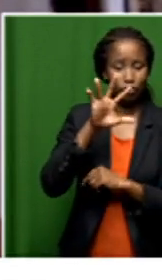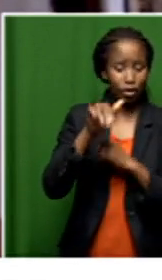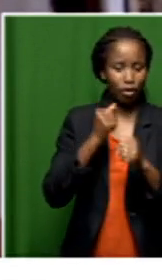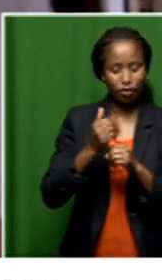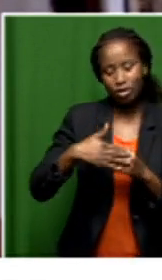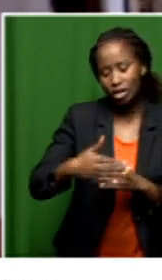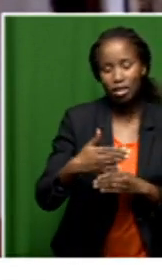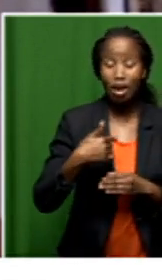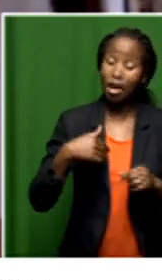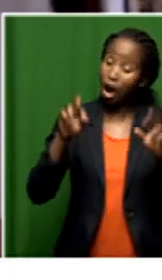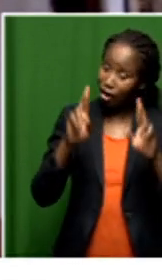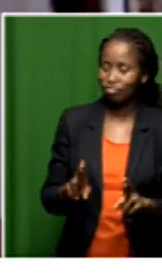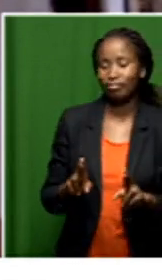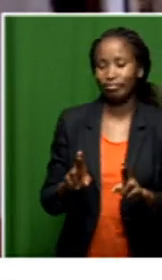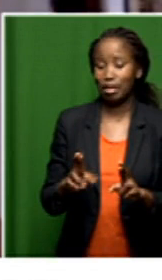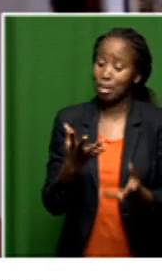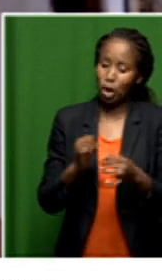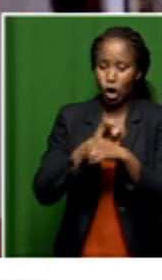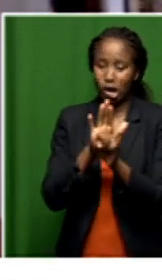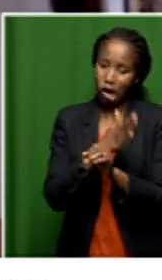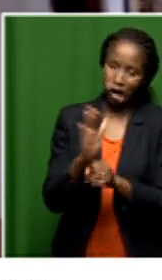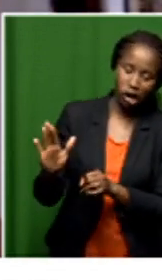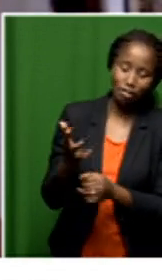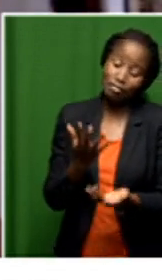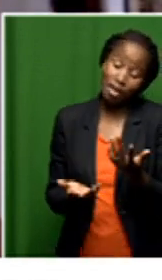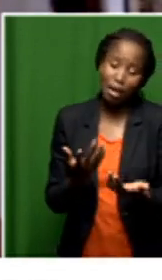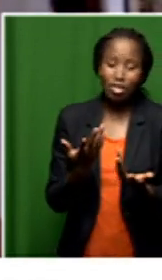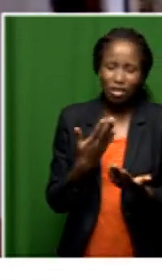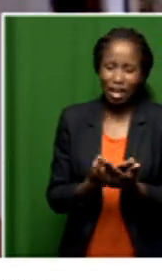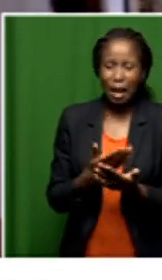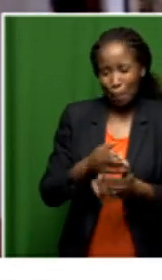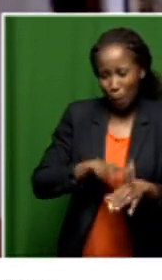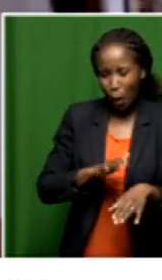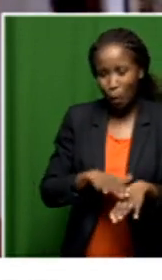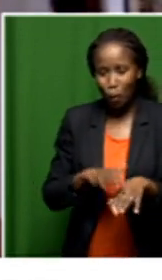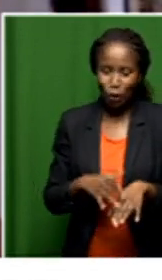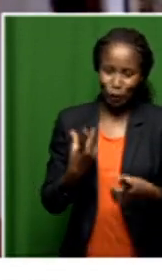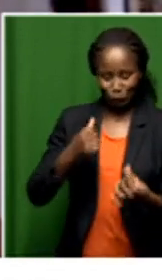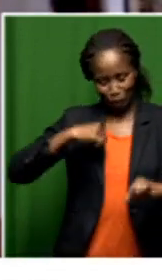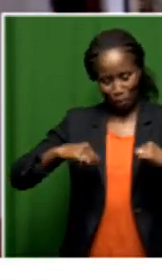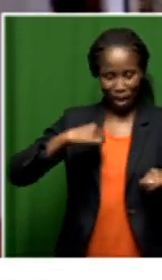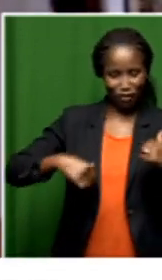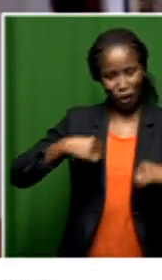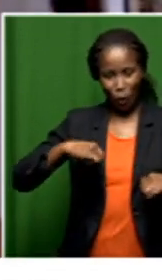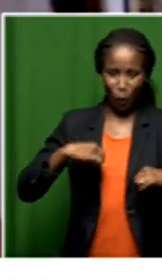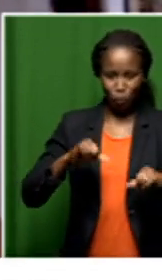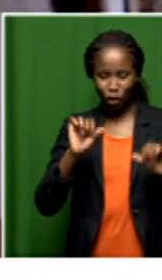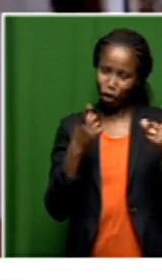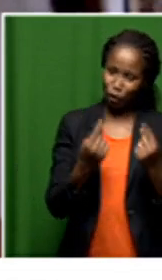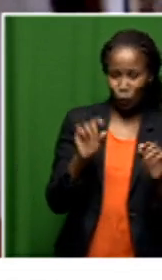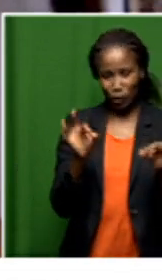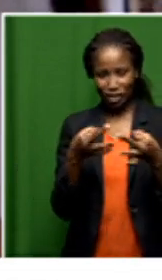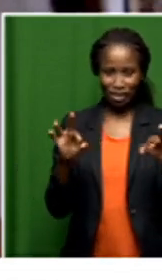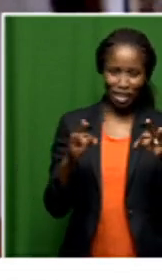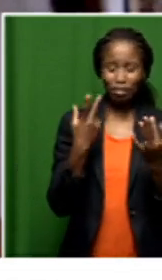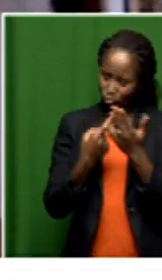then, COVID would have subsided and more performances and things. I just really want to embrace South